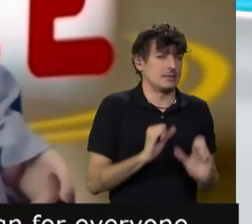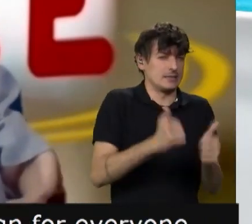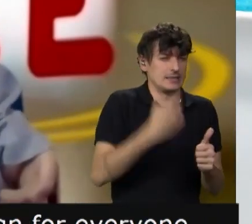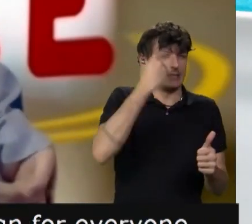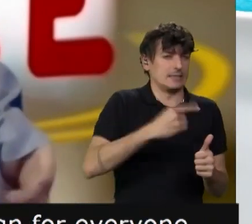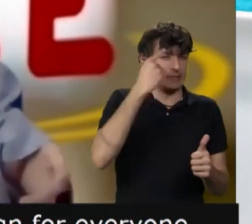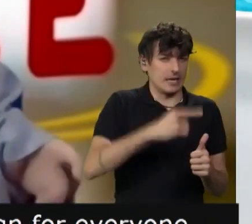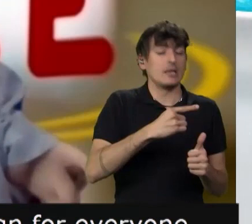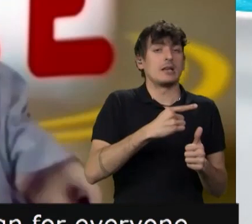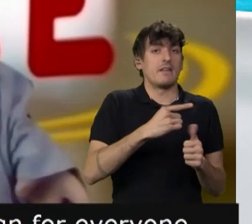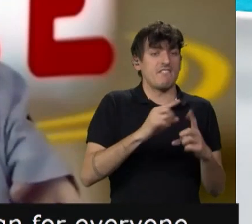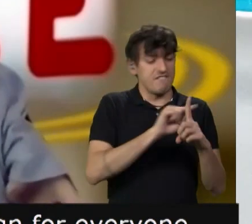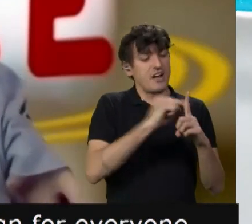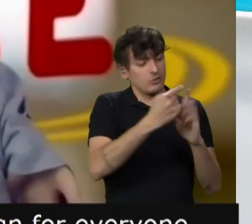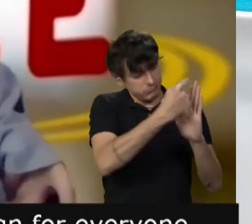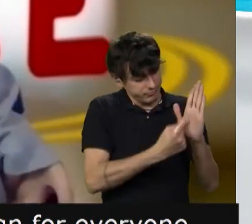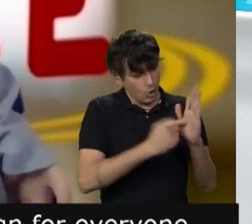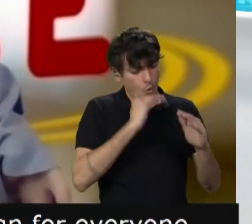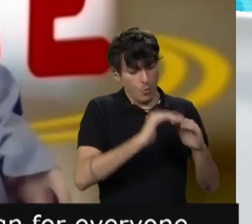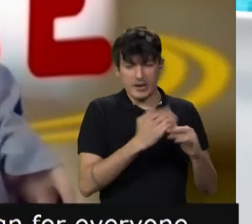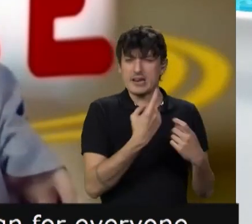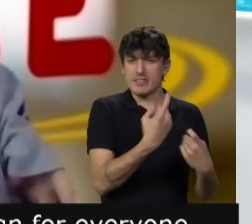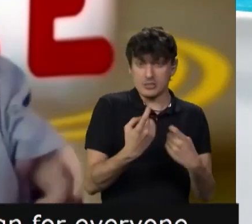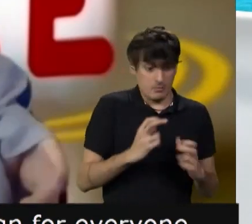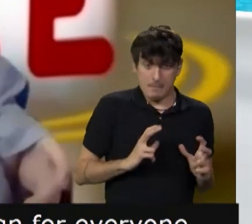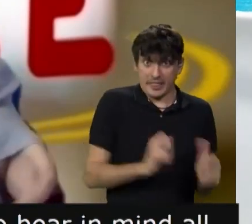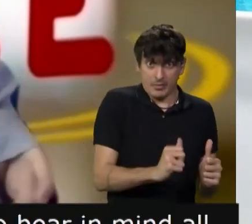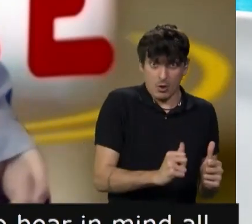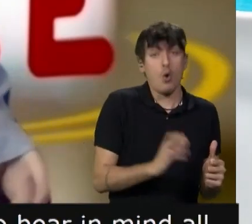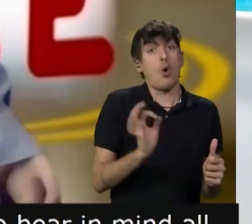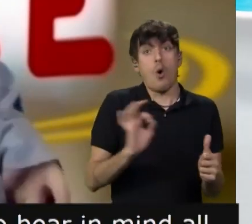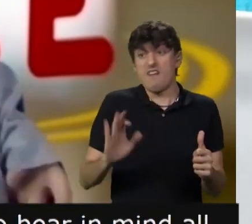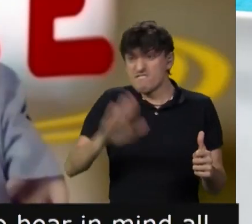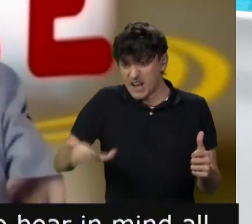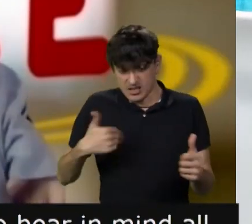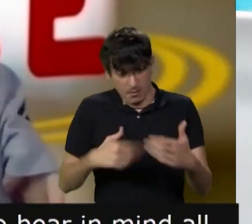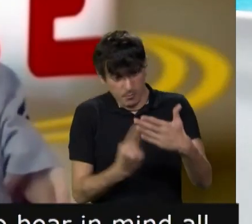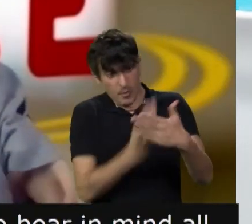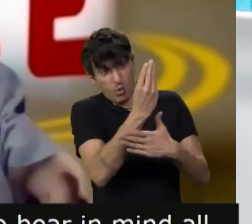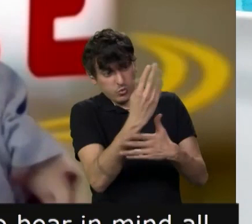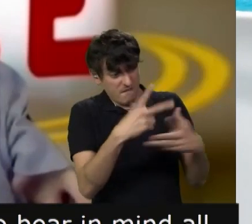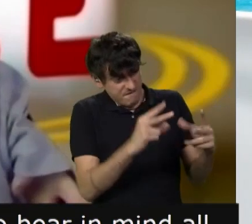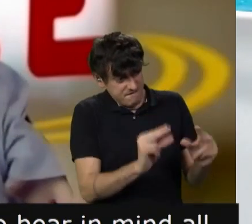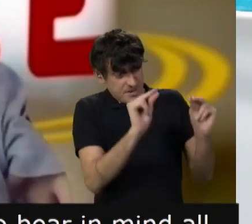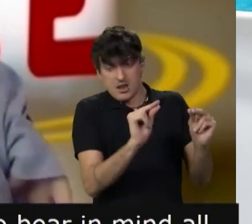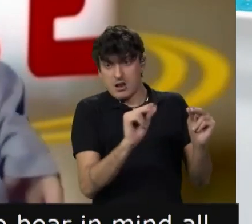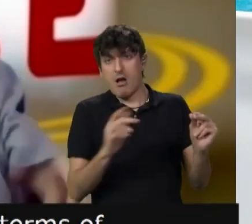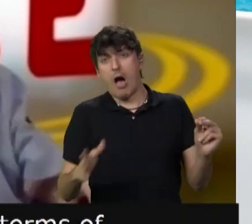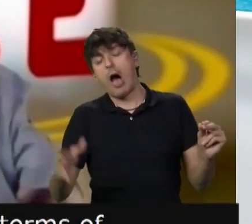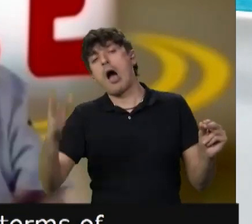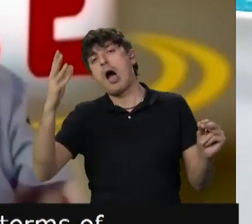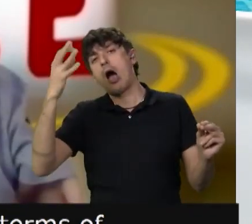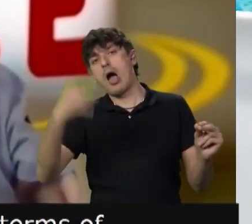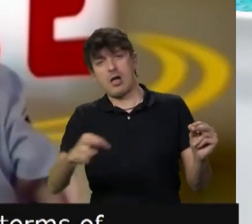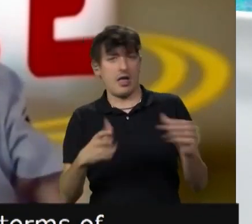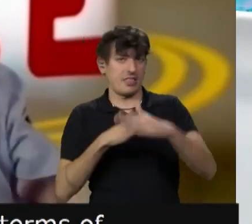to bear in mind all of these criteria that you have to comply with in terms of accessibility, then doing it at the end when everything is